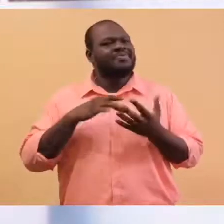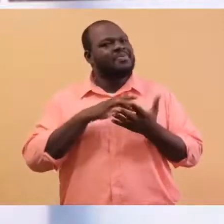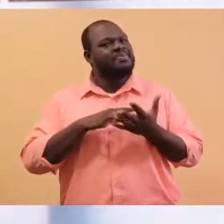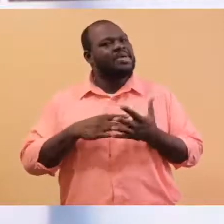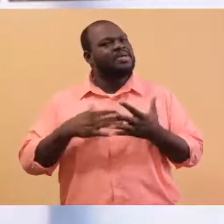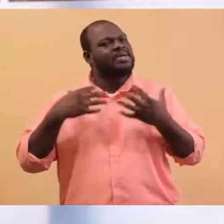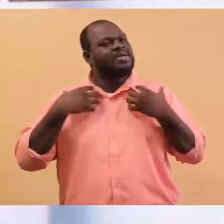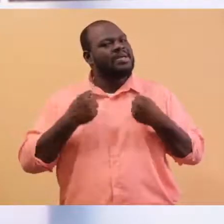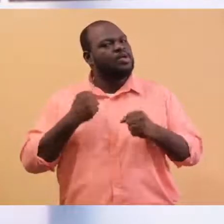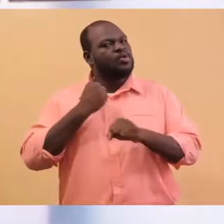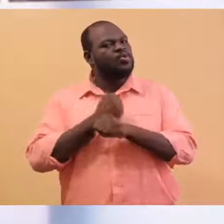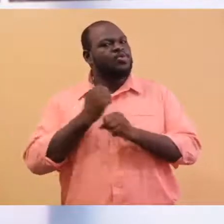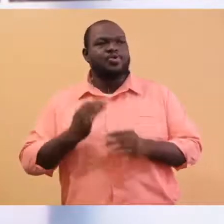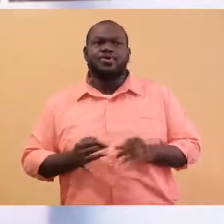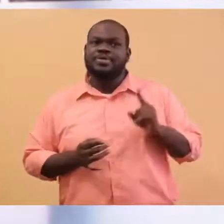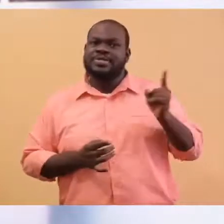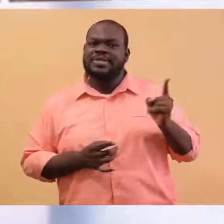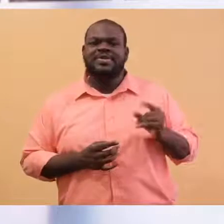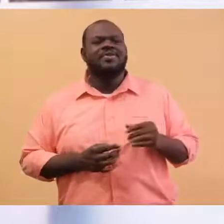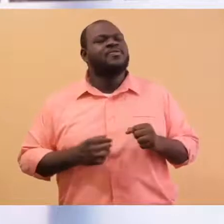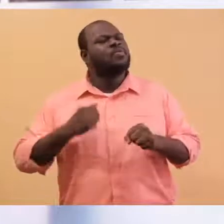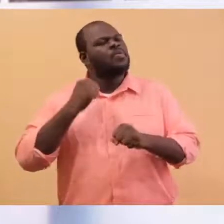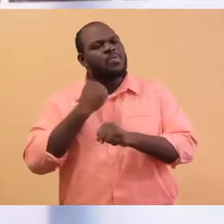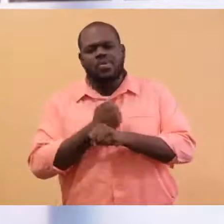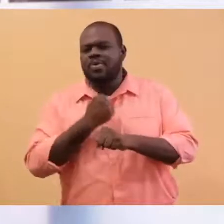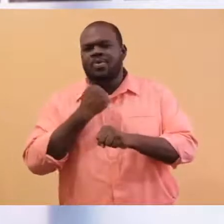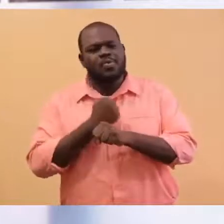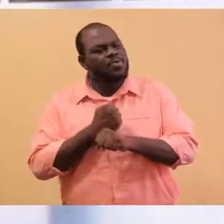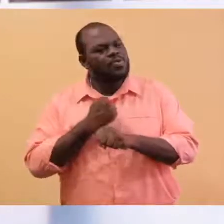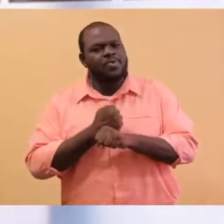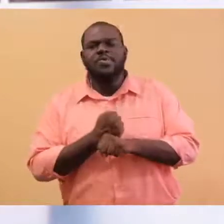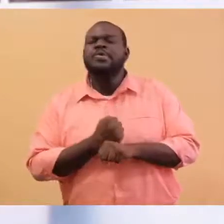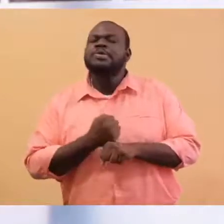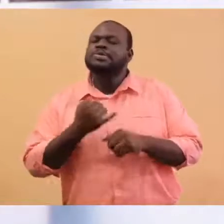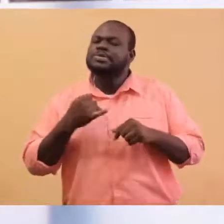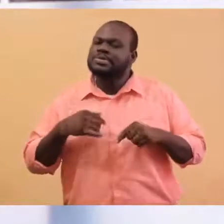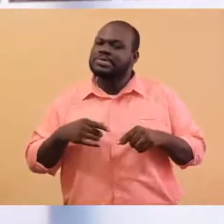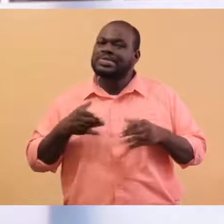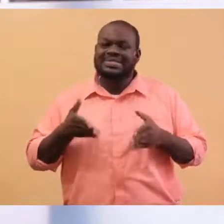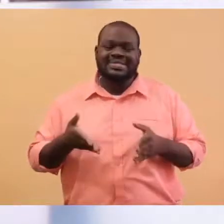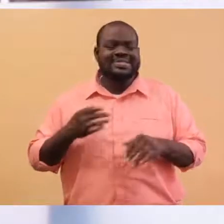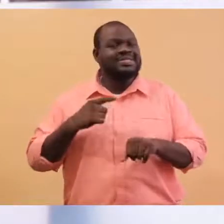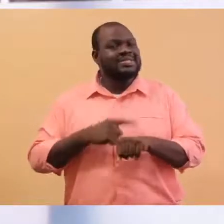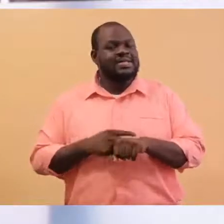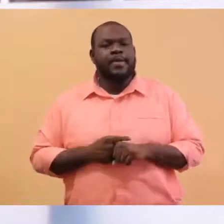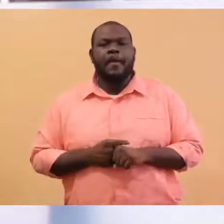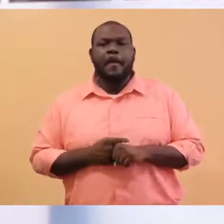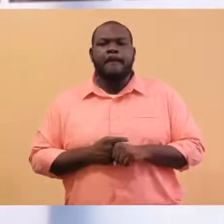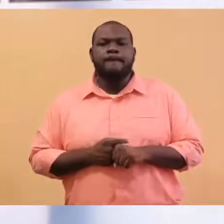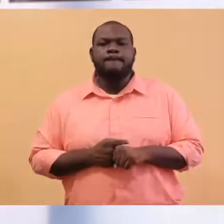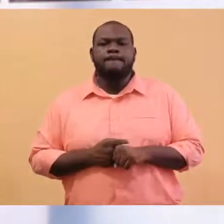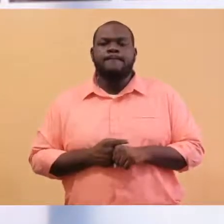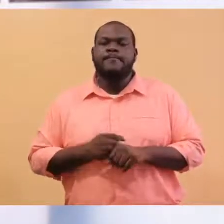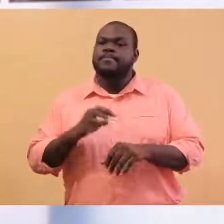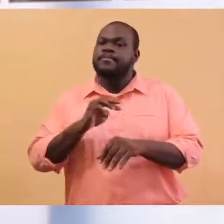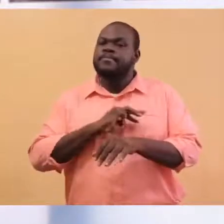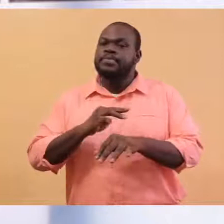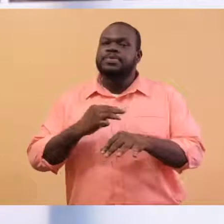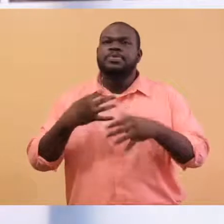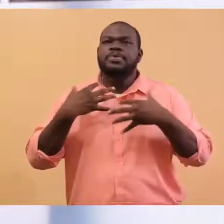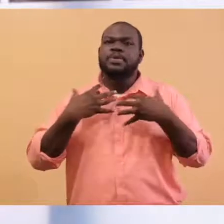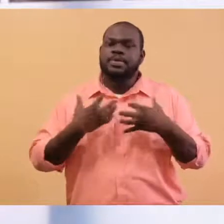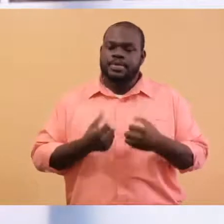during this time. The Ministry of Public Health wishes to highlight that another batch of